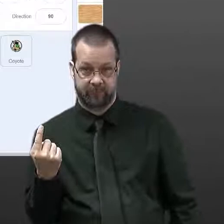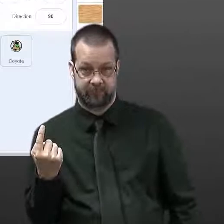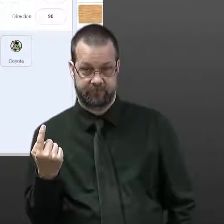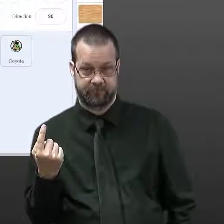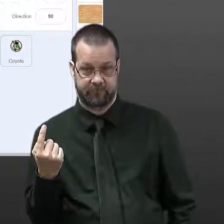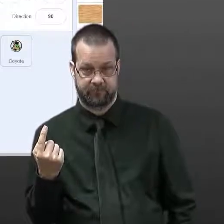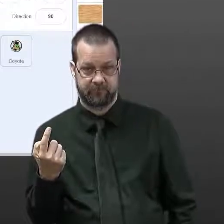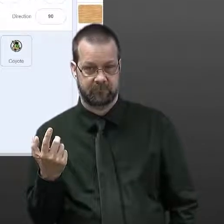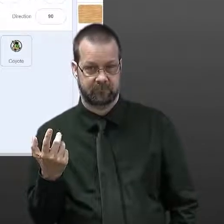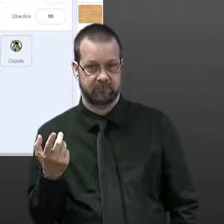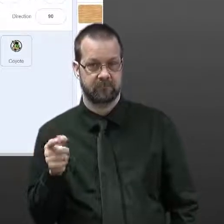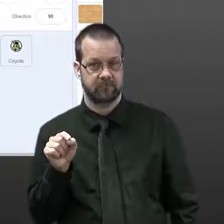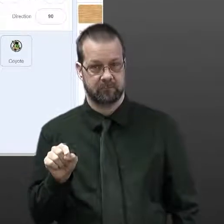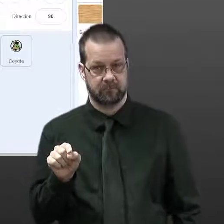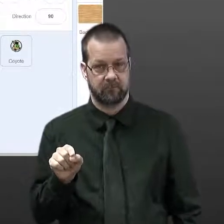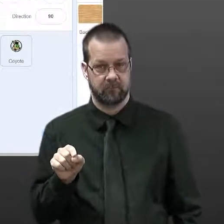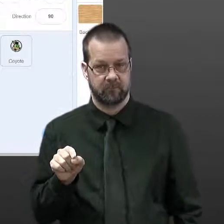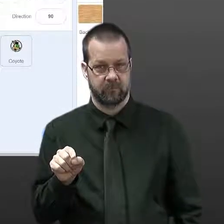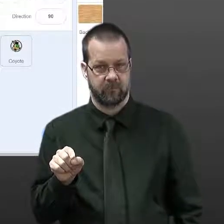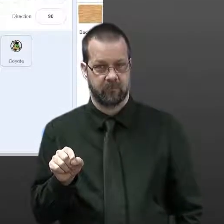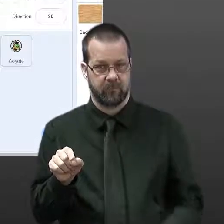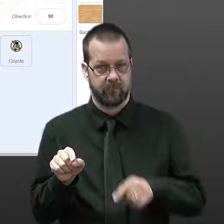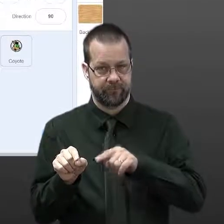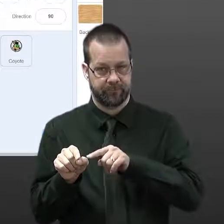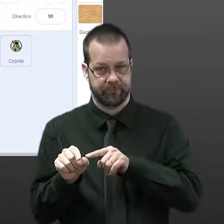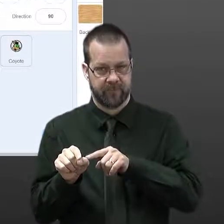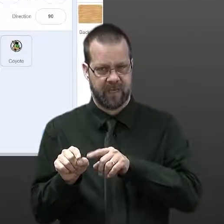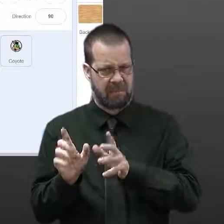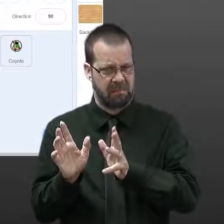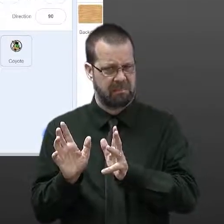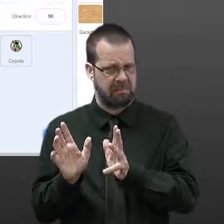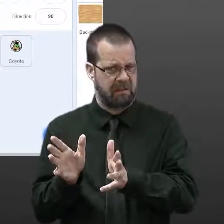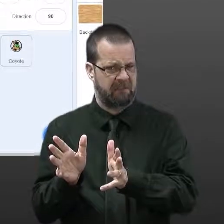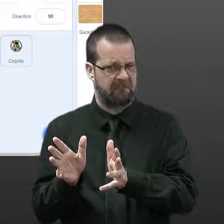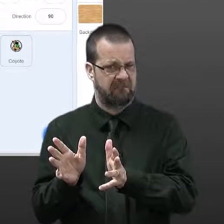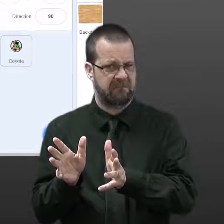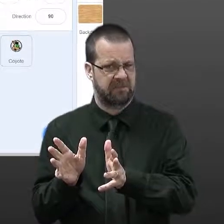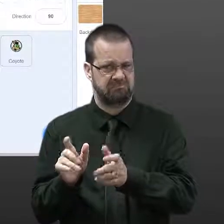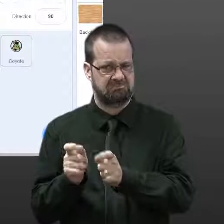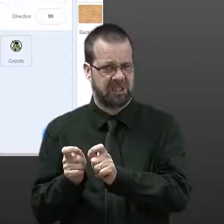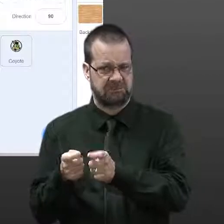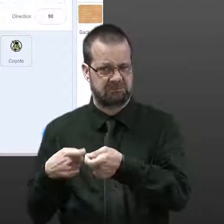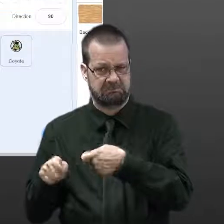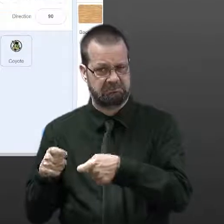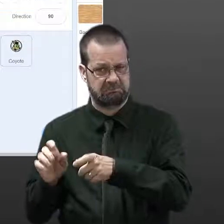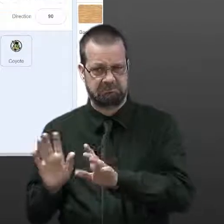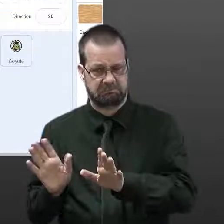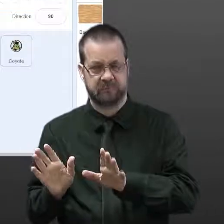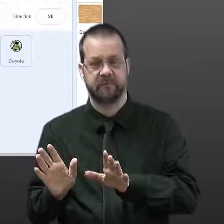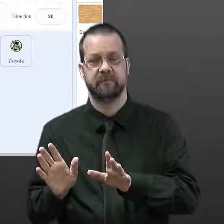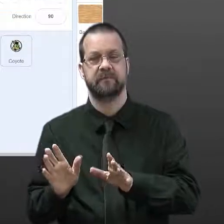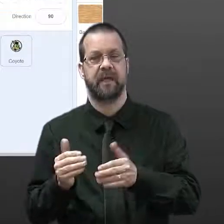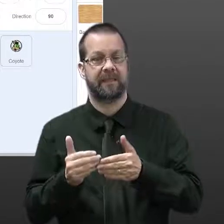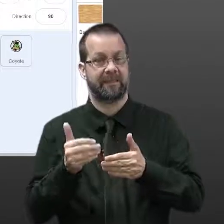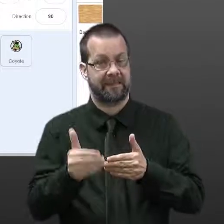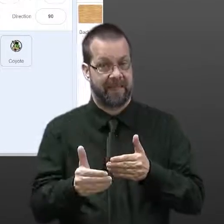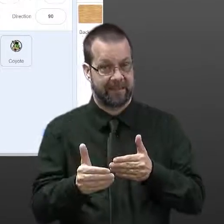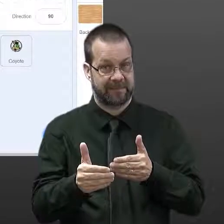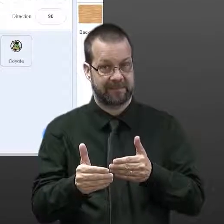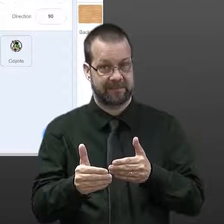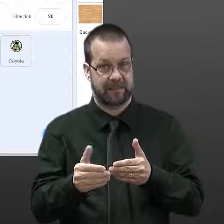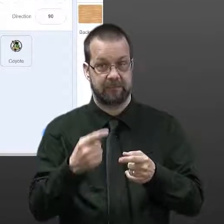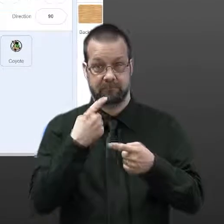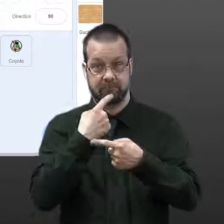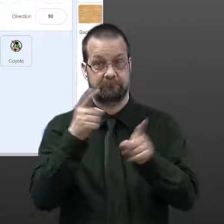1. And that one, we shouldn't have to change anything on this block. The next thing that we're going to do is we're going